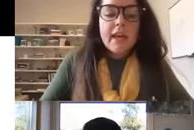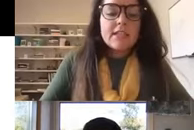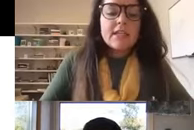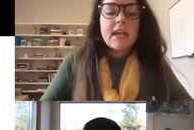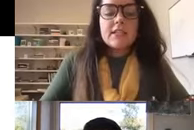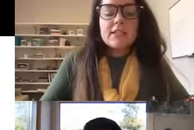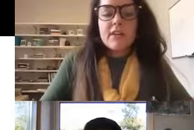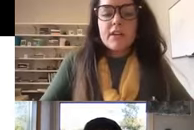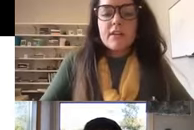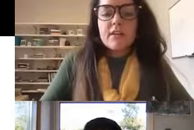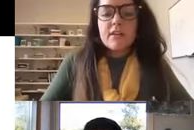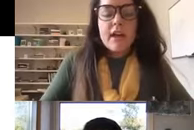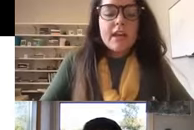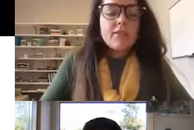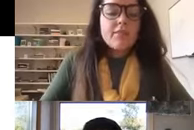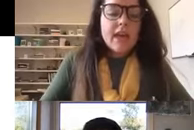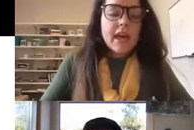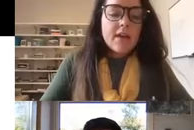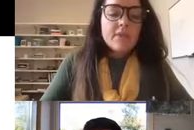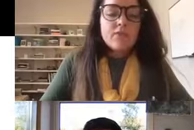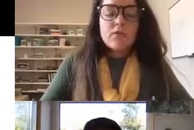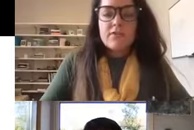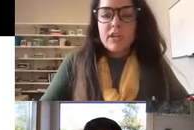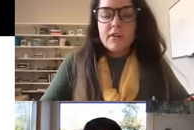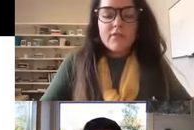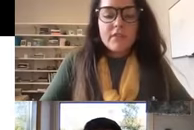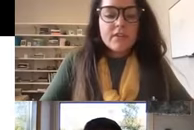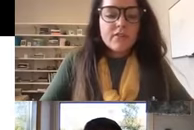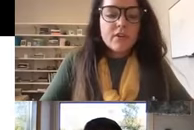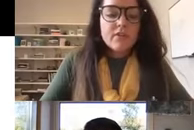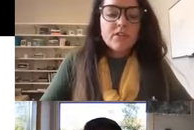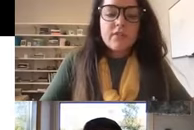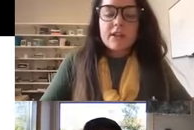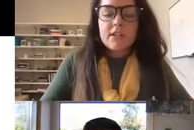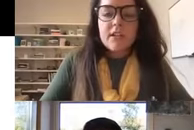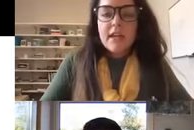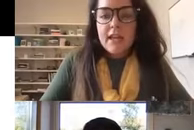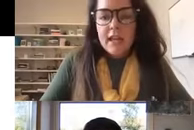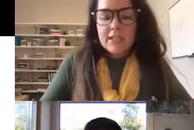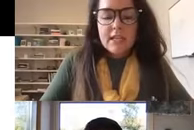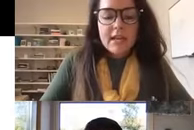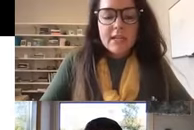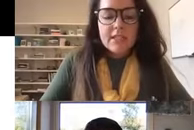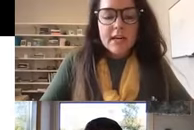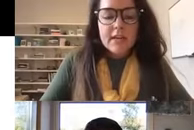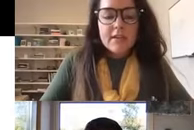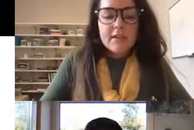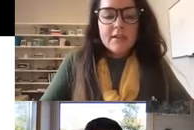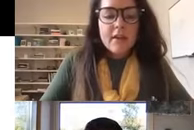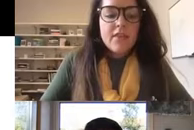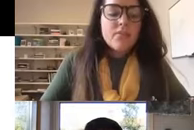in 1887. And he became the School of Geography's first director in